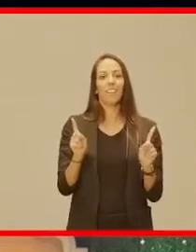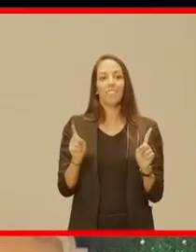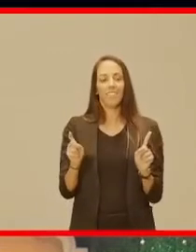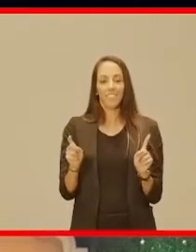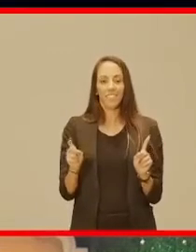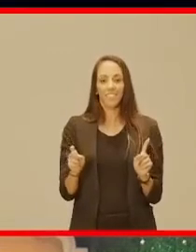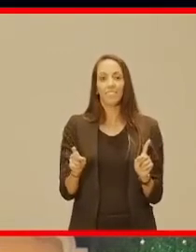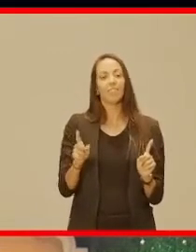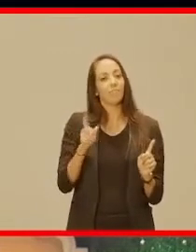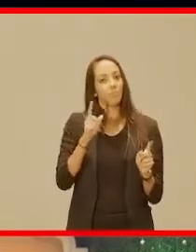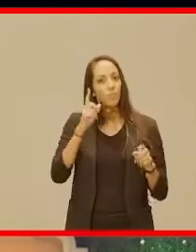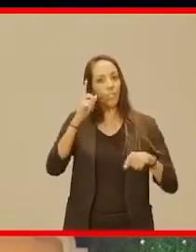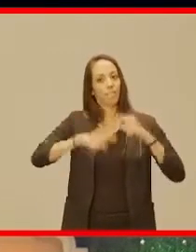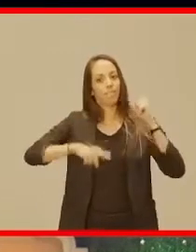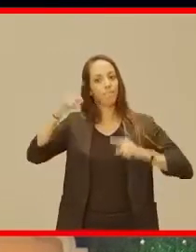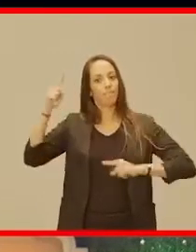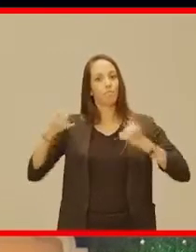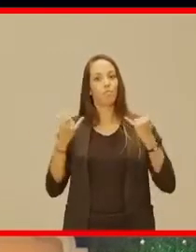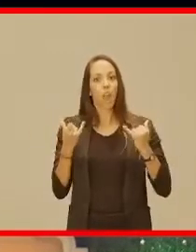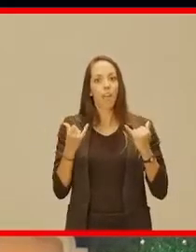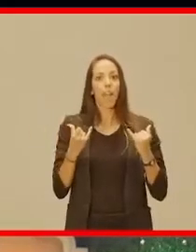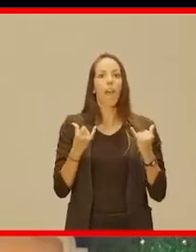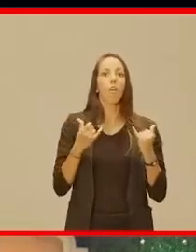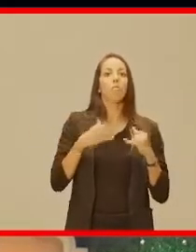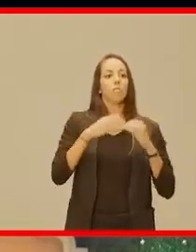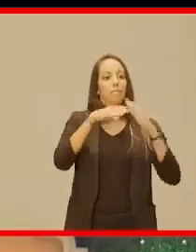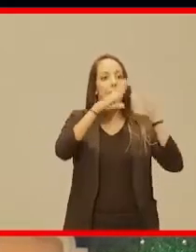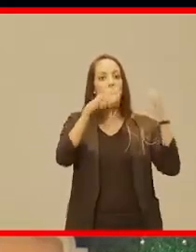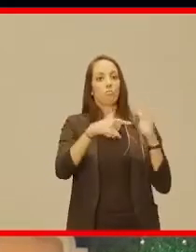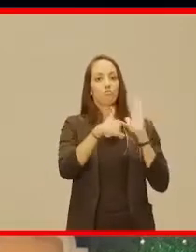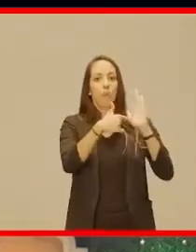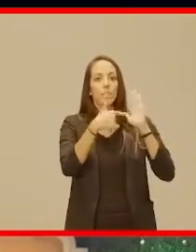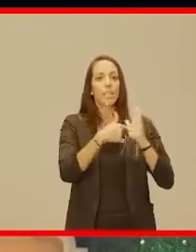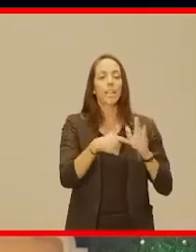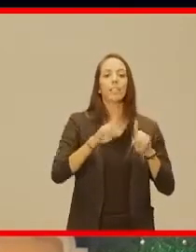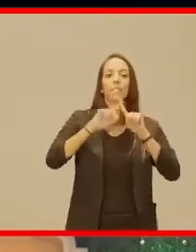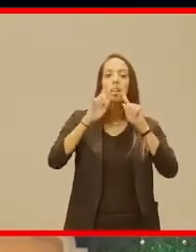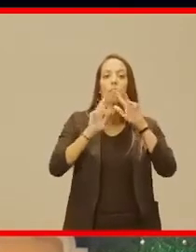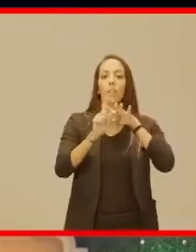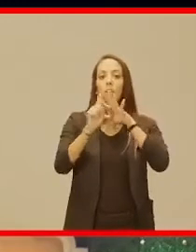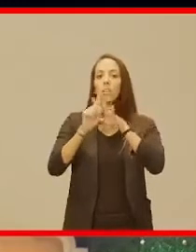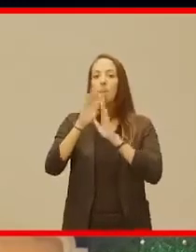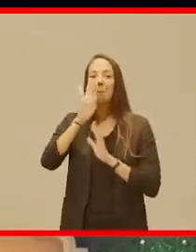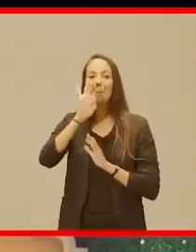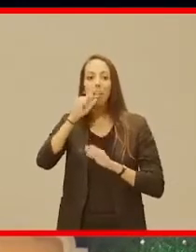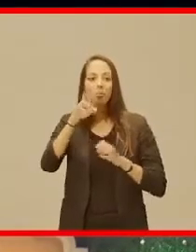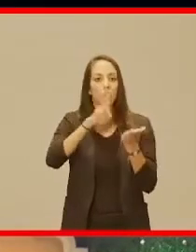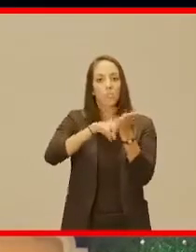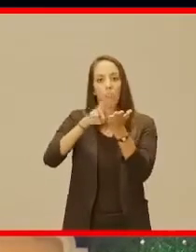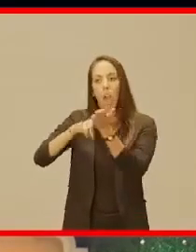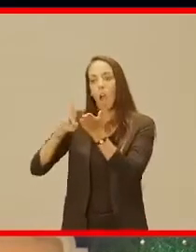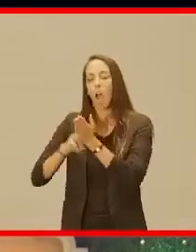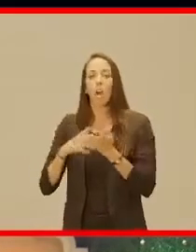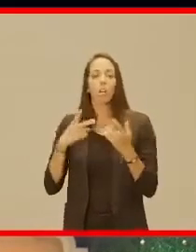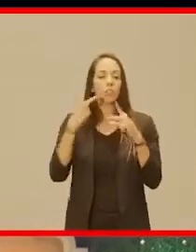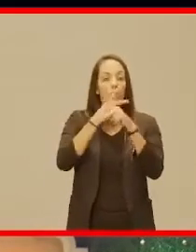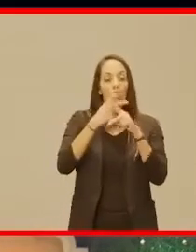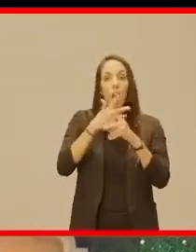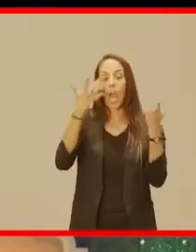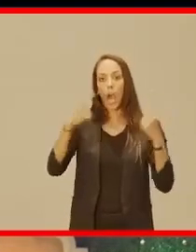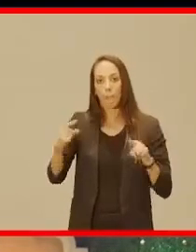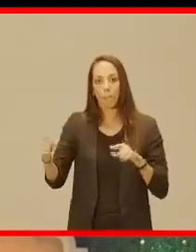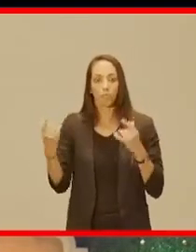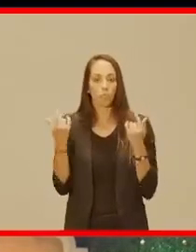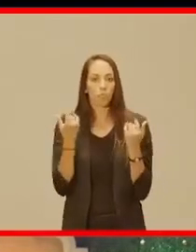different things going through the House and the Senate and different bills coming up, how do we know, or where do we go to kind of get an understanding